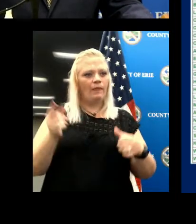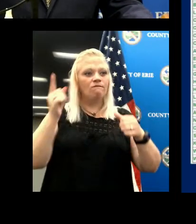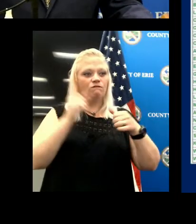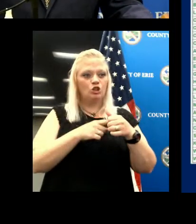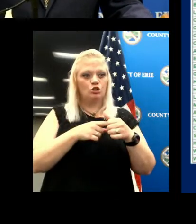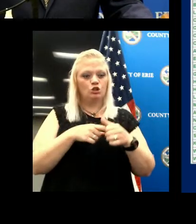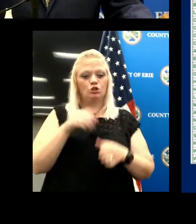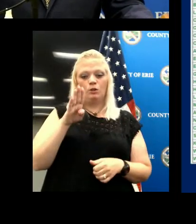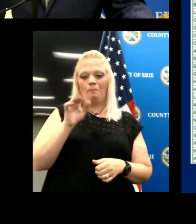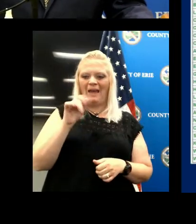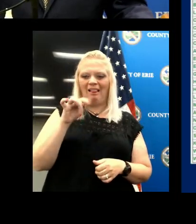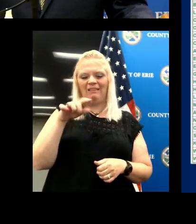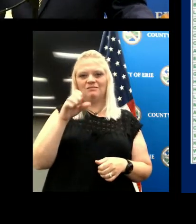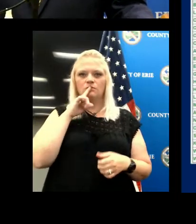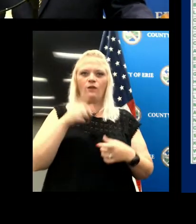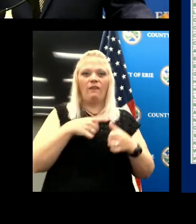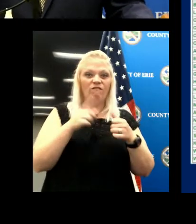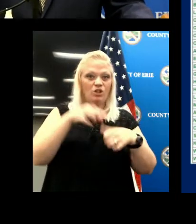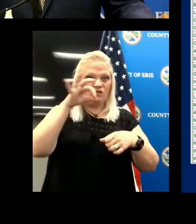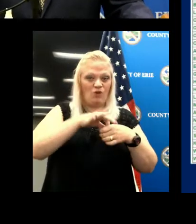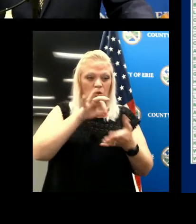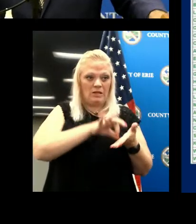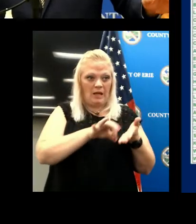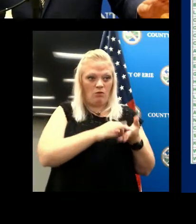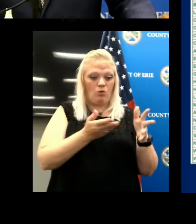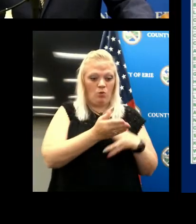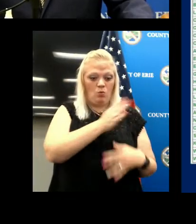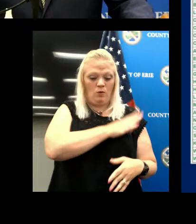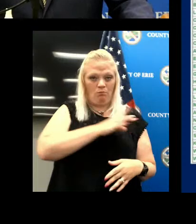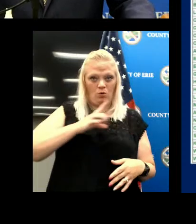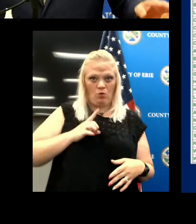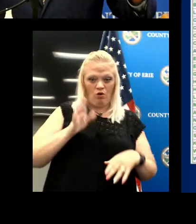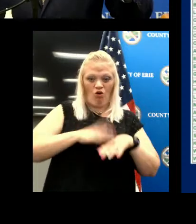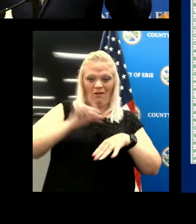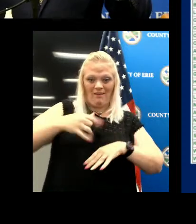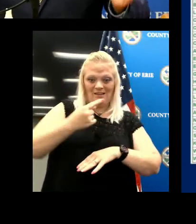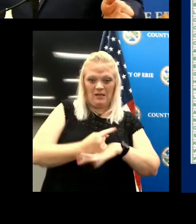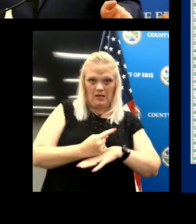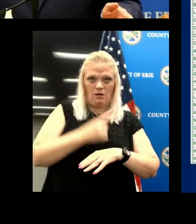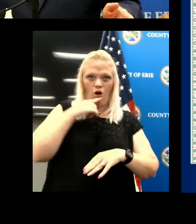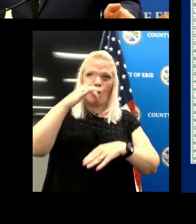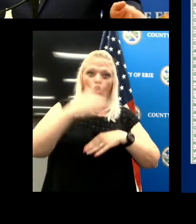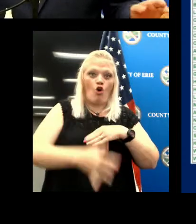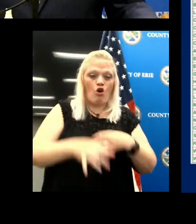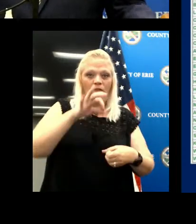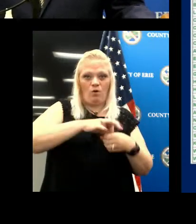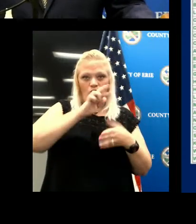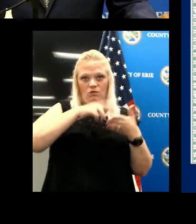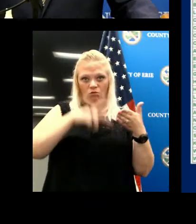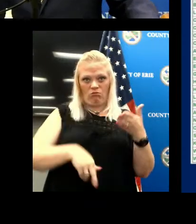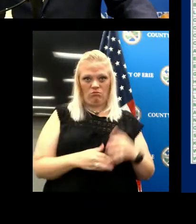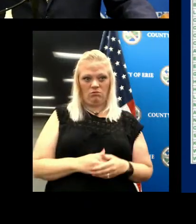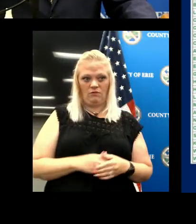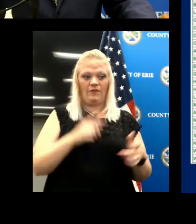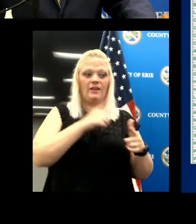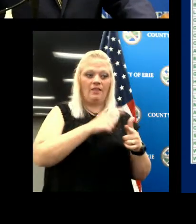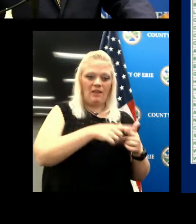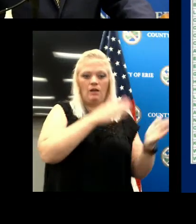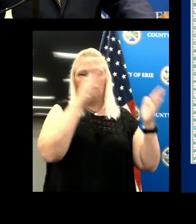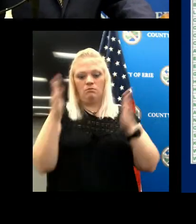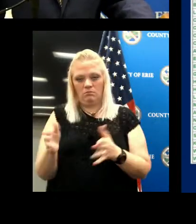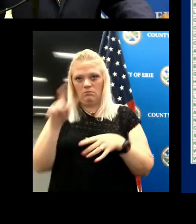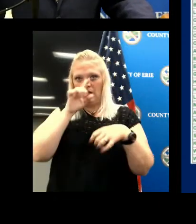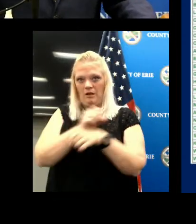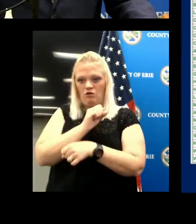first ballots or first votes that are counted by the Board of Elections on Election Day are early voting results. Then they go to the Election